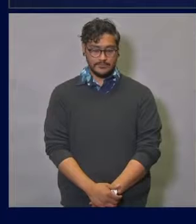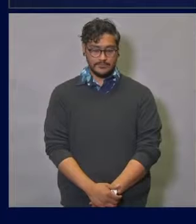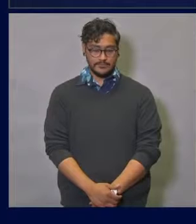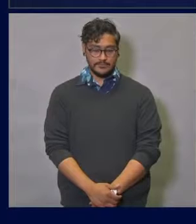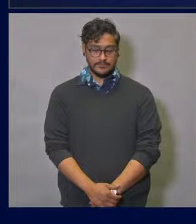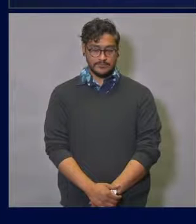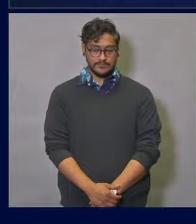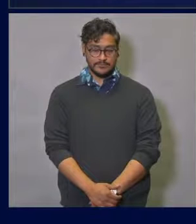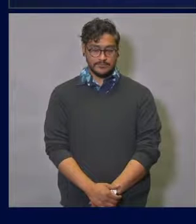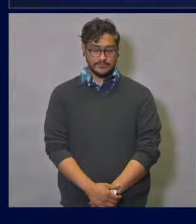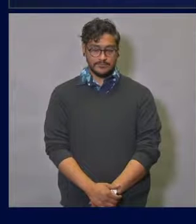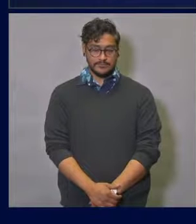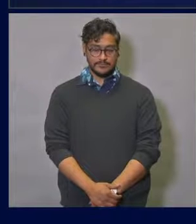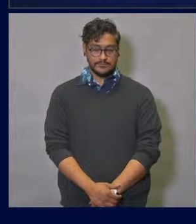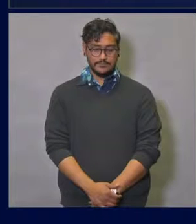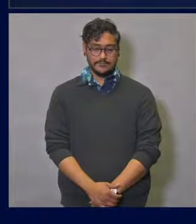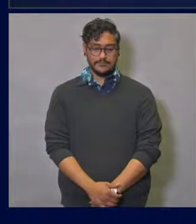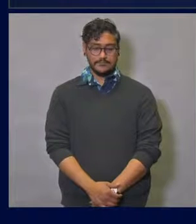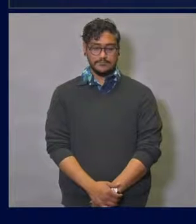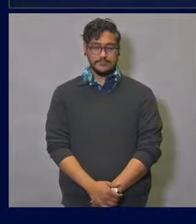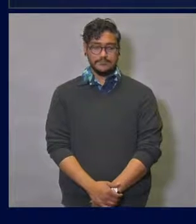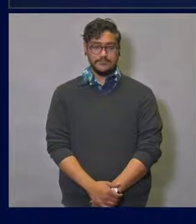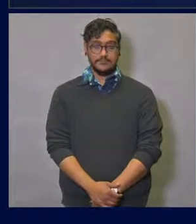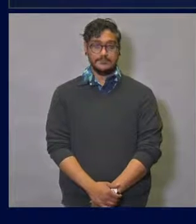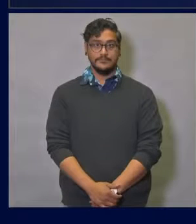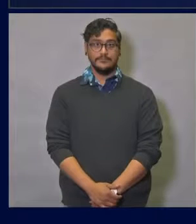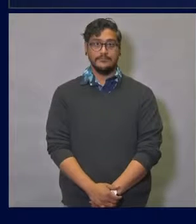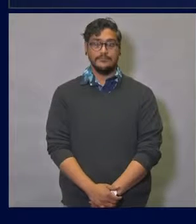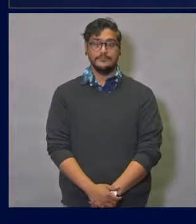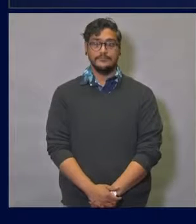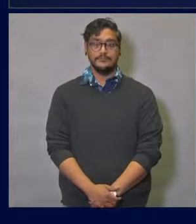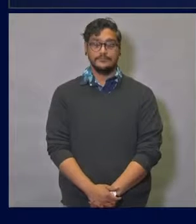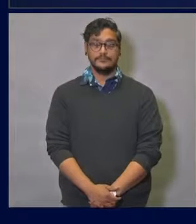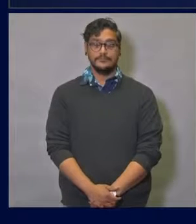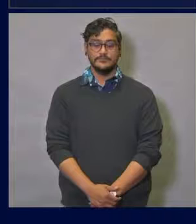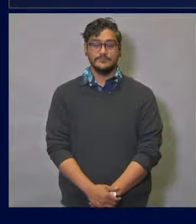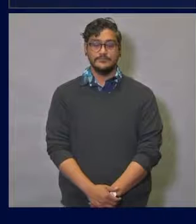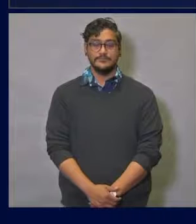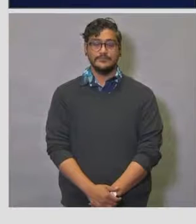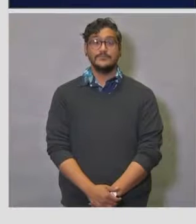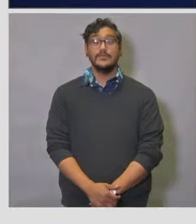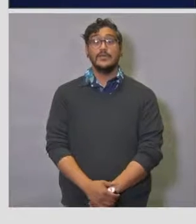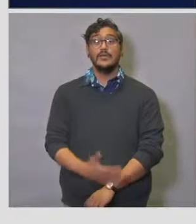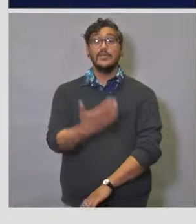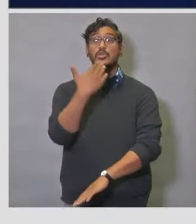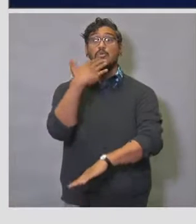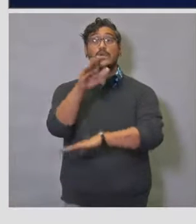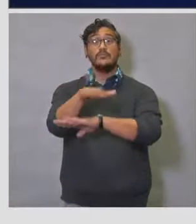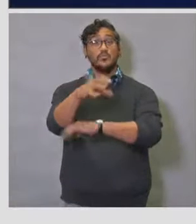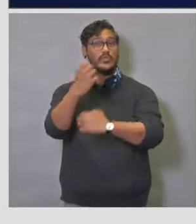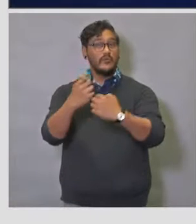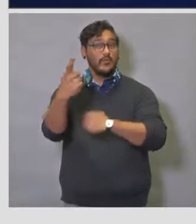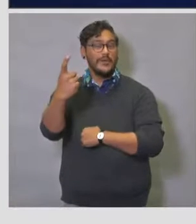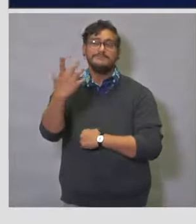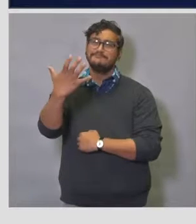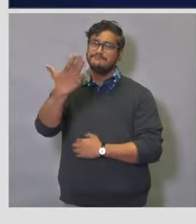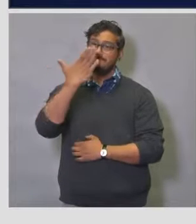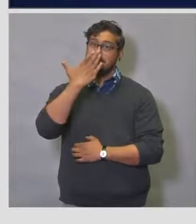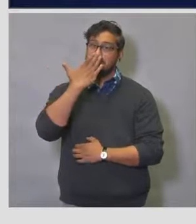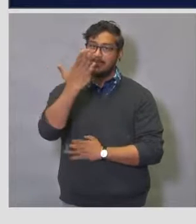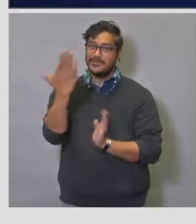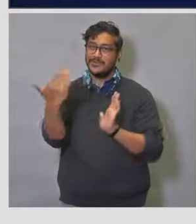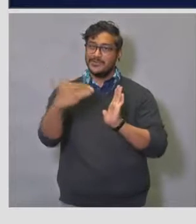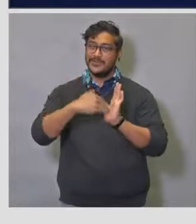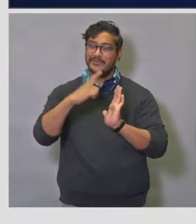the conference over to Chair Hilda L. Solis. Please go ahead. Good afternoon, everyone, and I want to thank you again